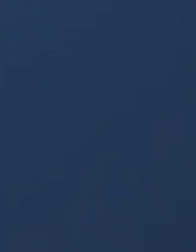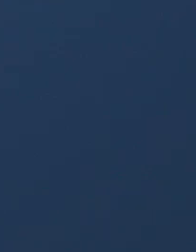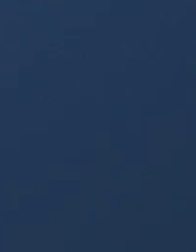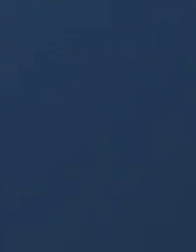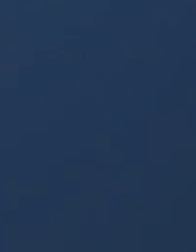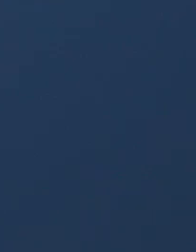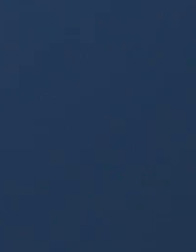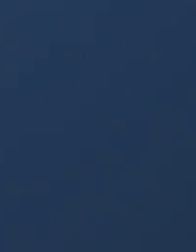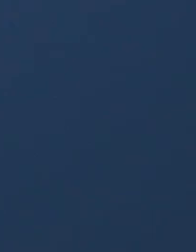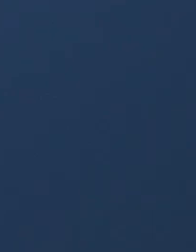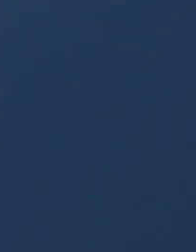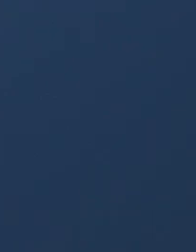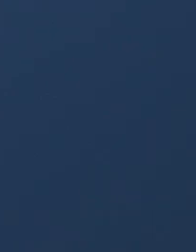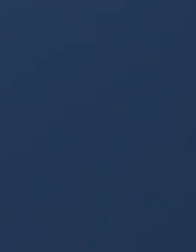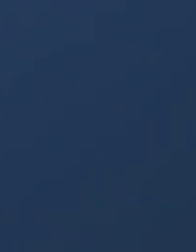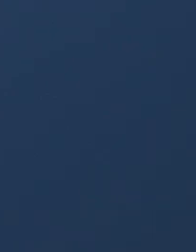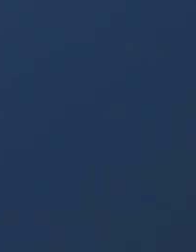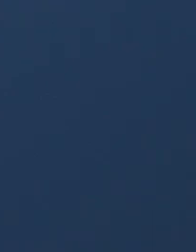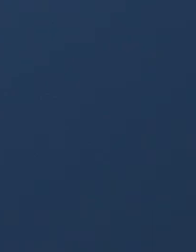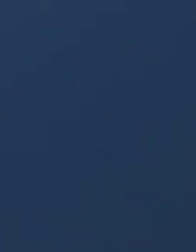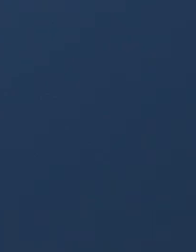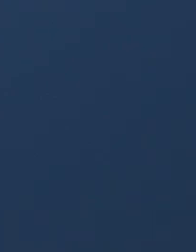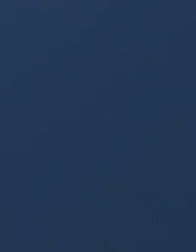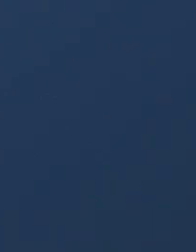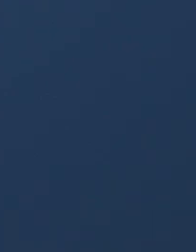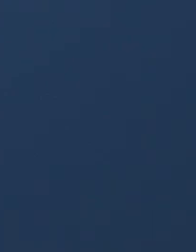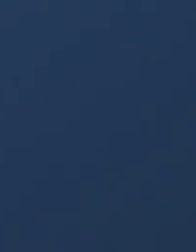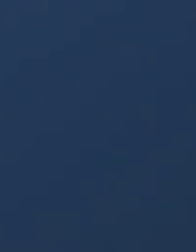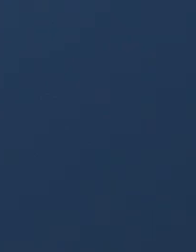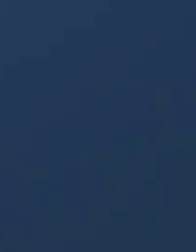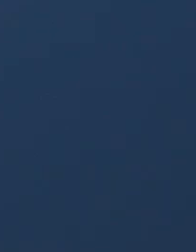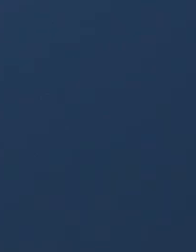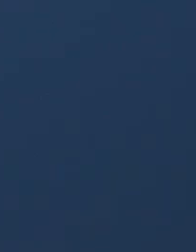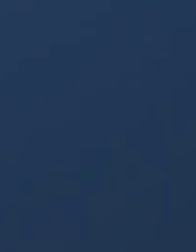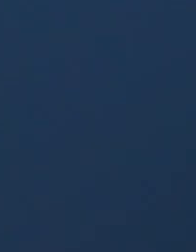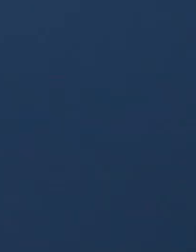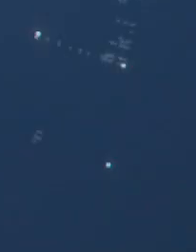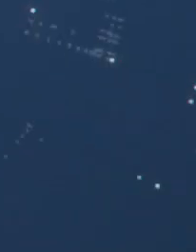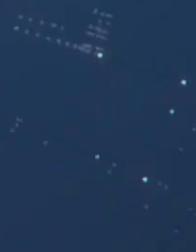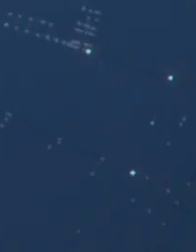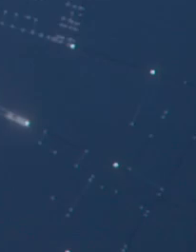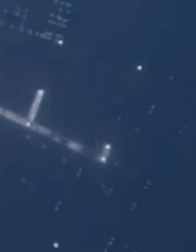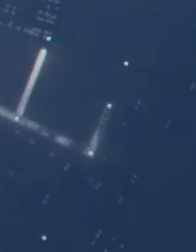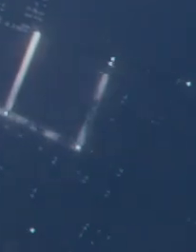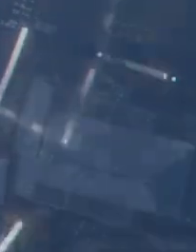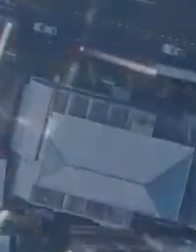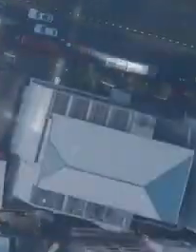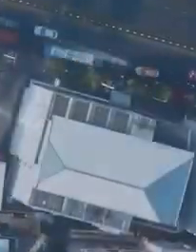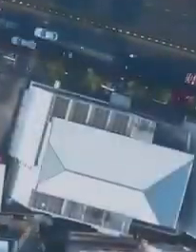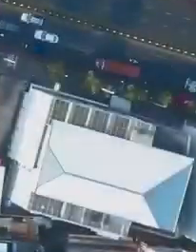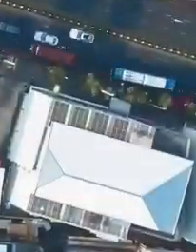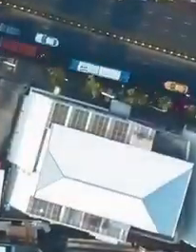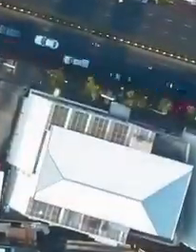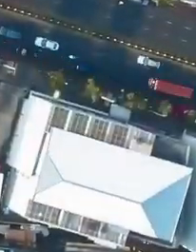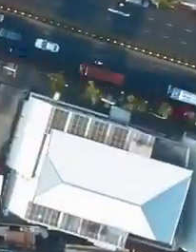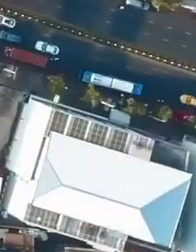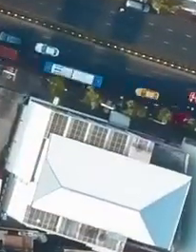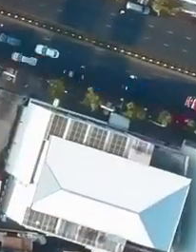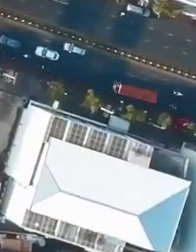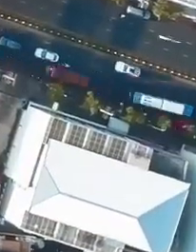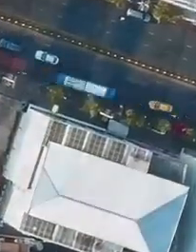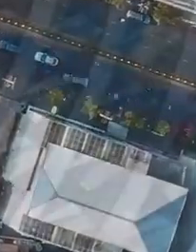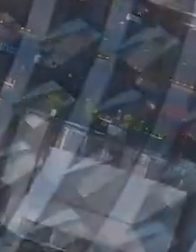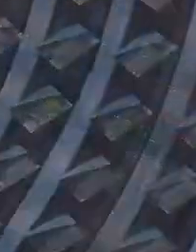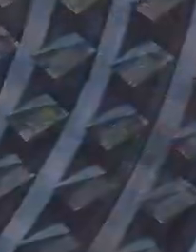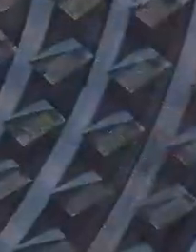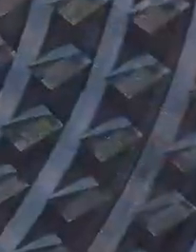the Stone Age, the Bronze Age, the Iron Age, the Silicon Age. Now we face many problems